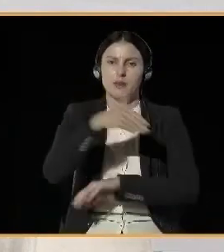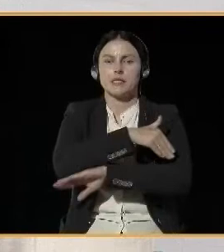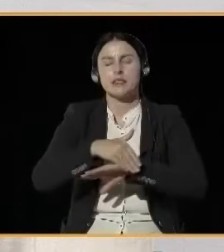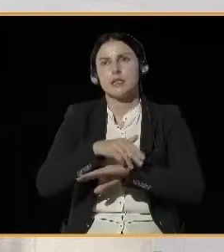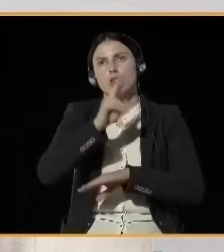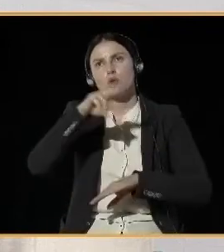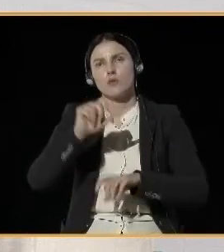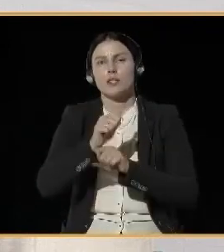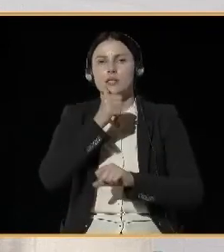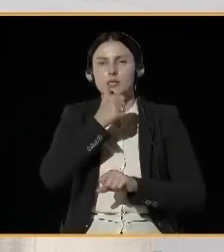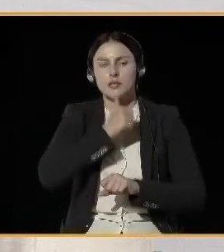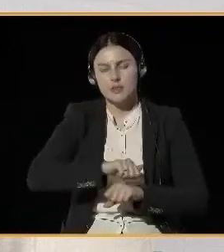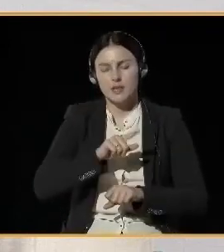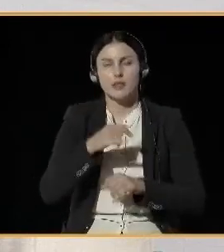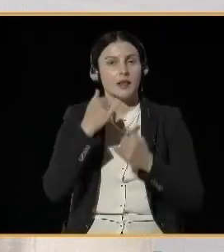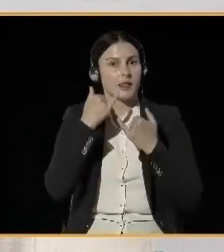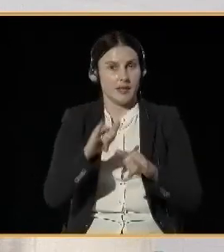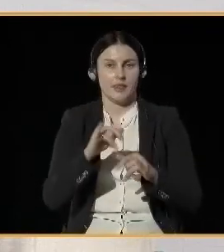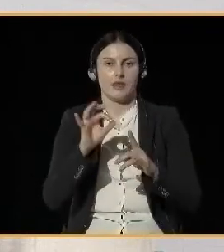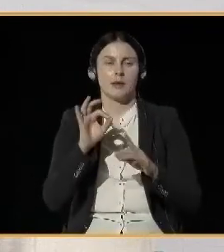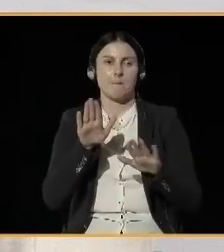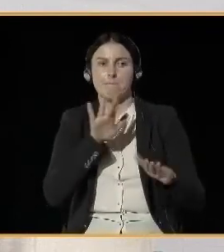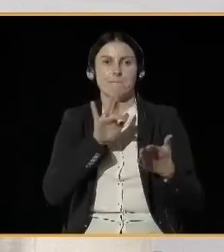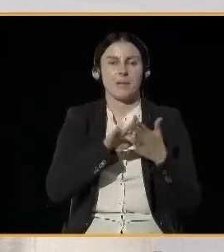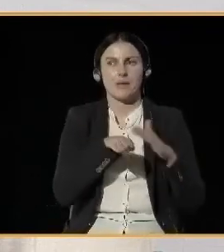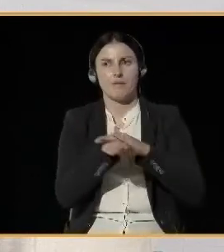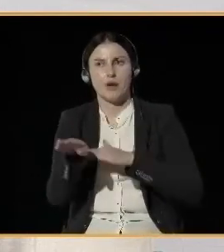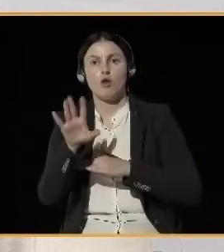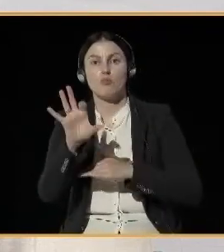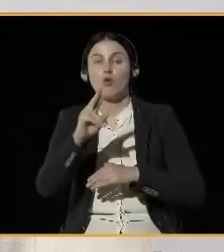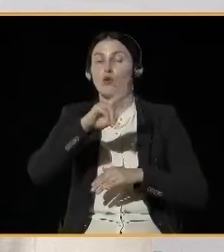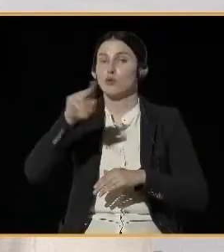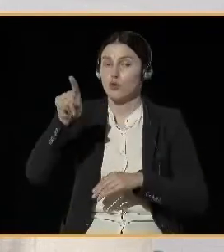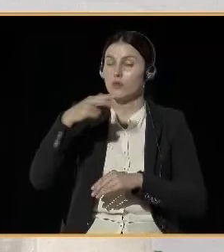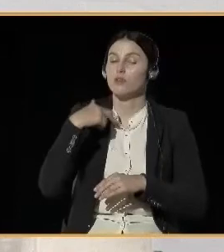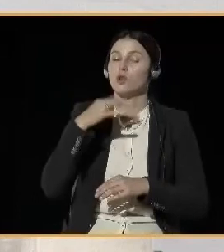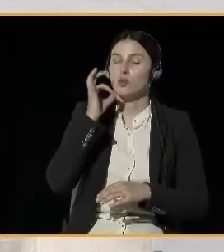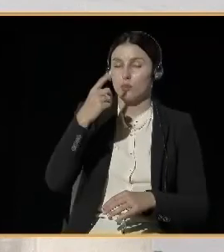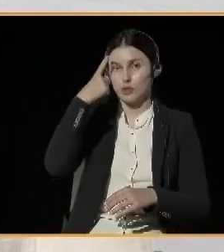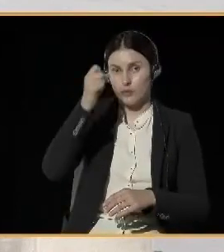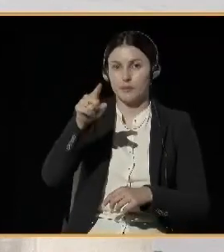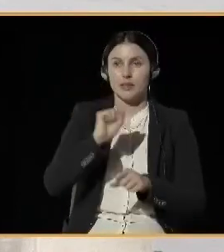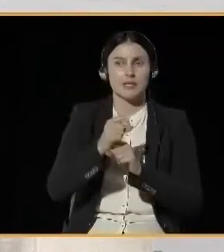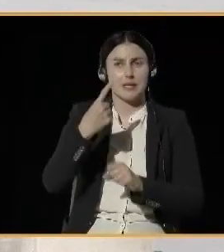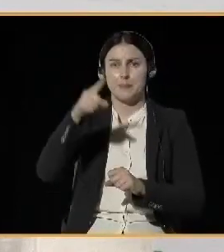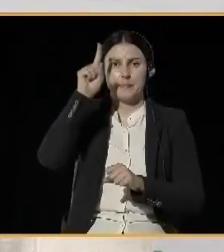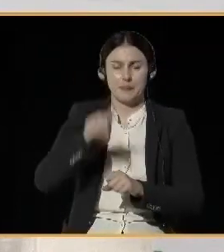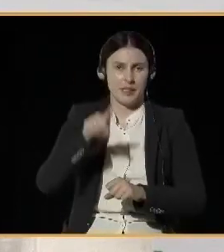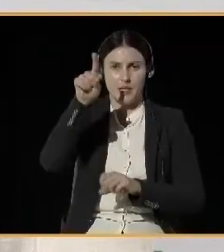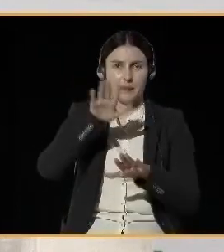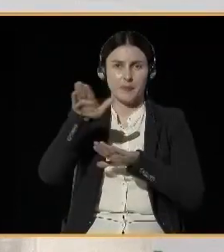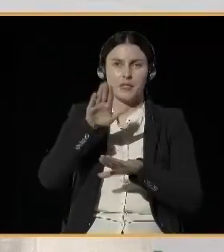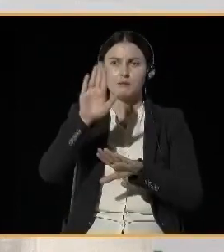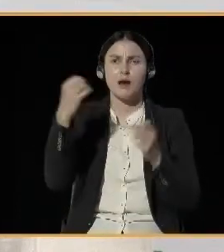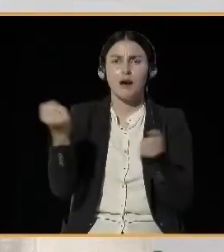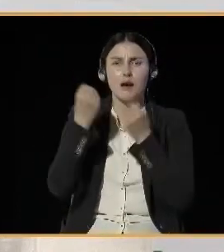As far as what we've heard from our experts and counterparts from Norway and Iceland, the starting point, the baseline is slightly different. Norway, as far as